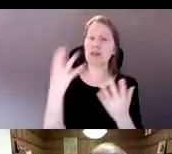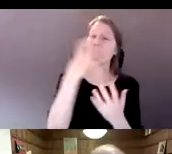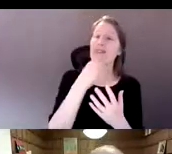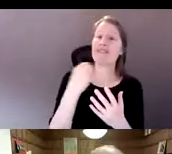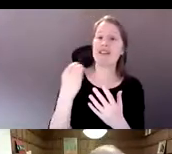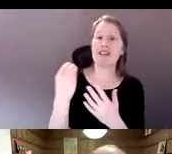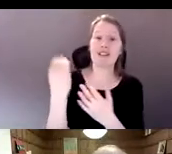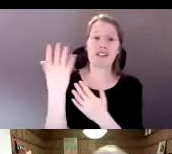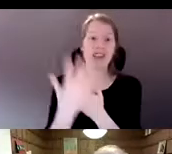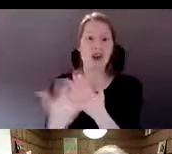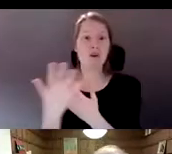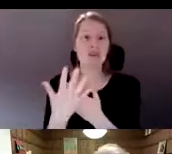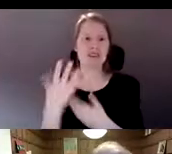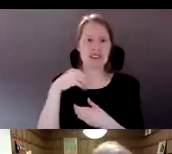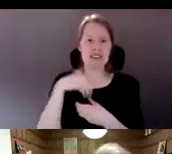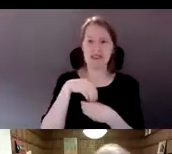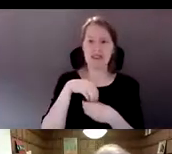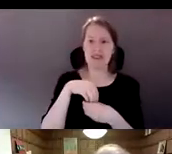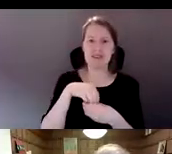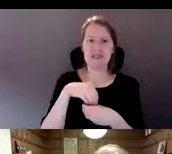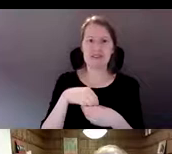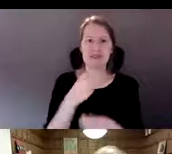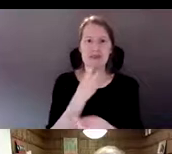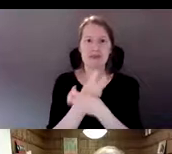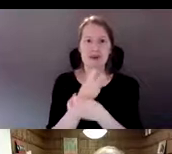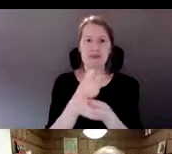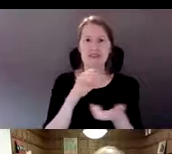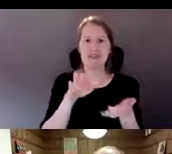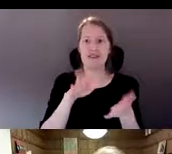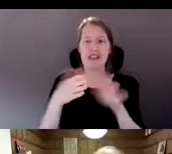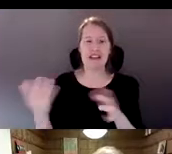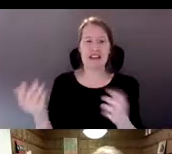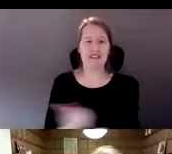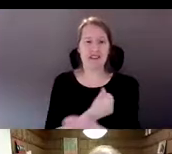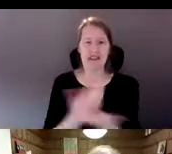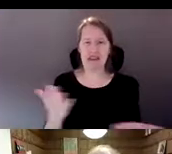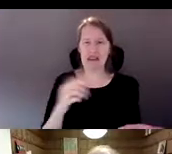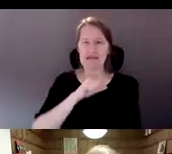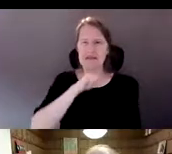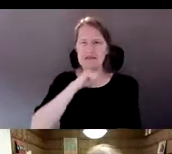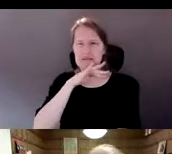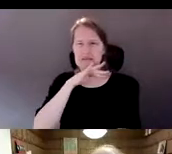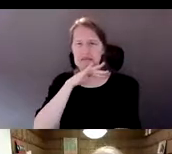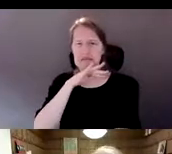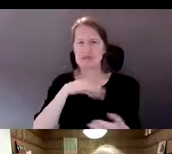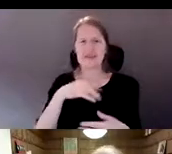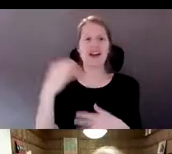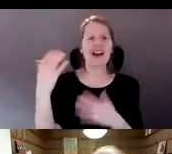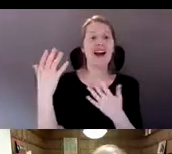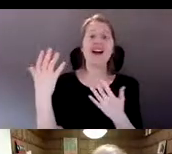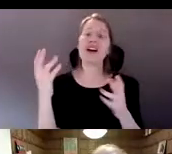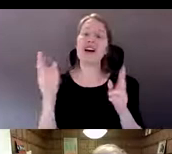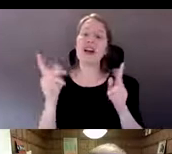outside, but on the inside are full of bones of the dead and everything unclean. In the same way, on the outside, you appear of people